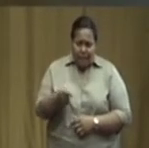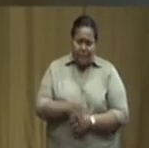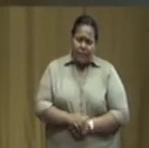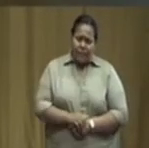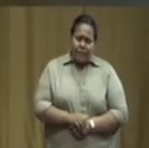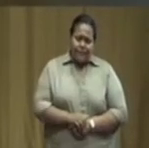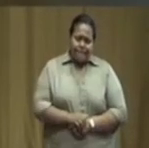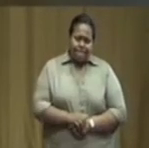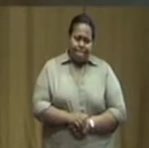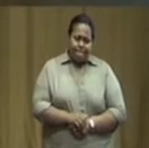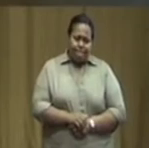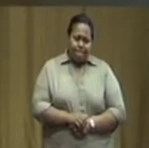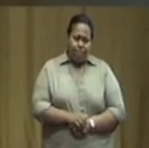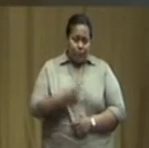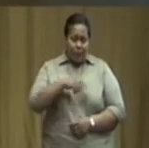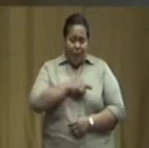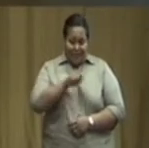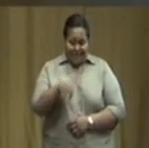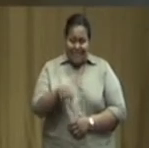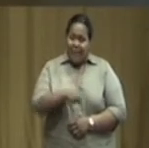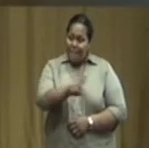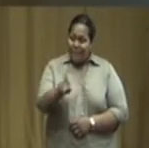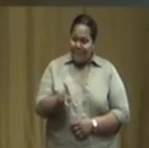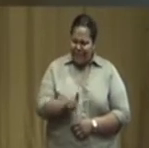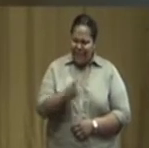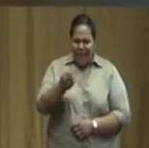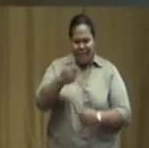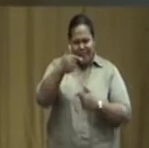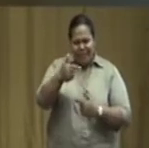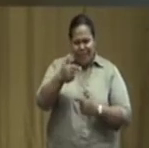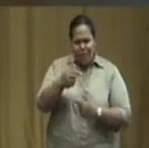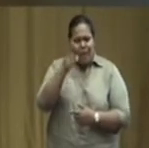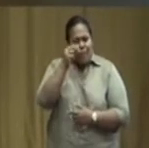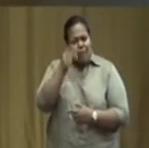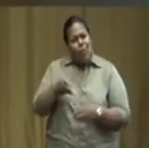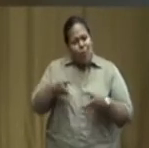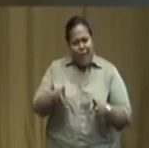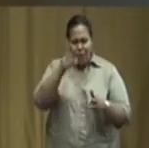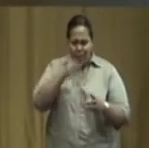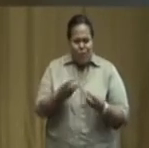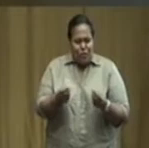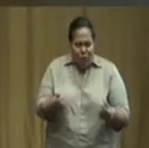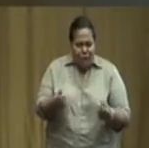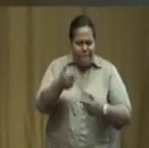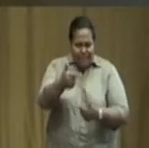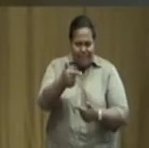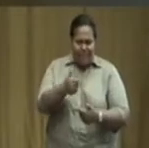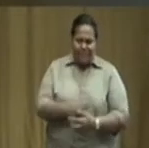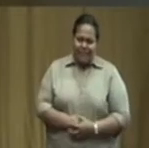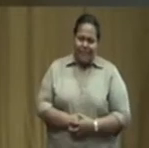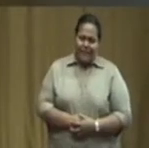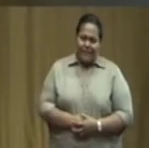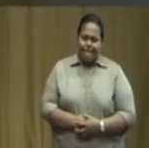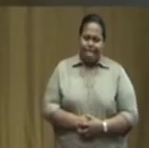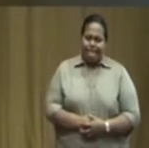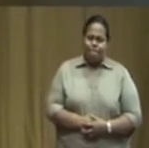those limitations for us here in the Pacific and some possible ways around it for us as educators in the Pacific. But